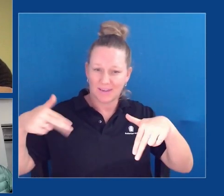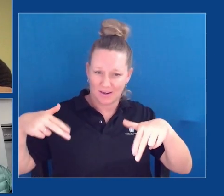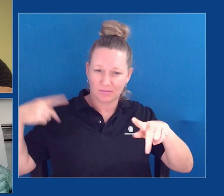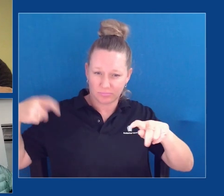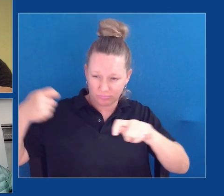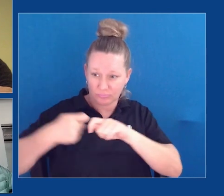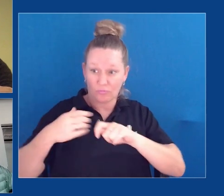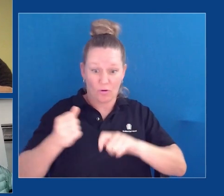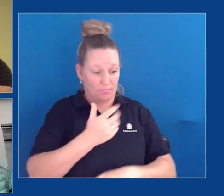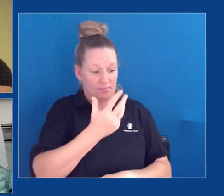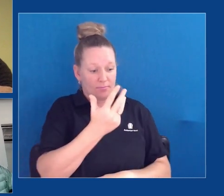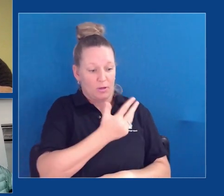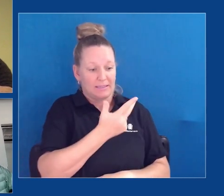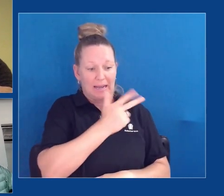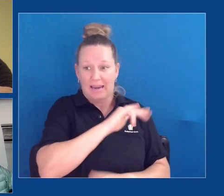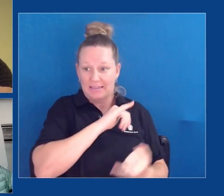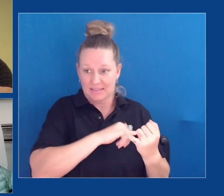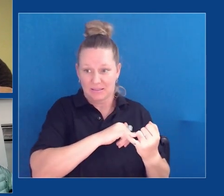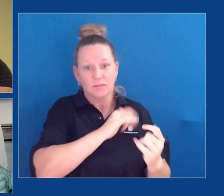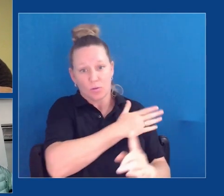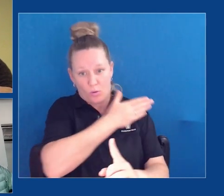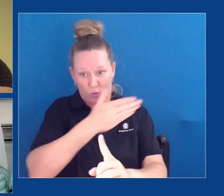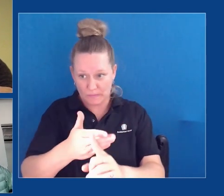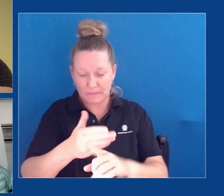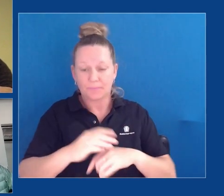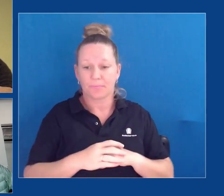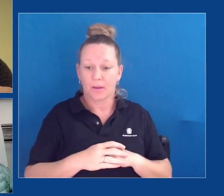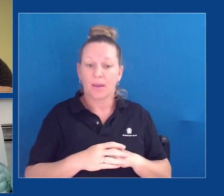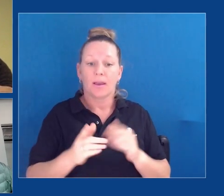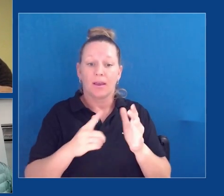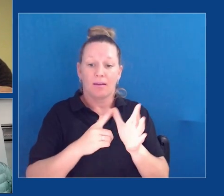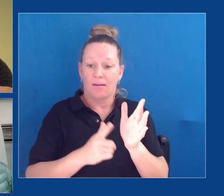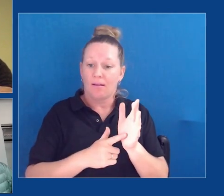onwards. And also, Allan, you've worked also on